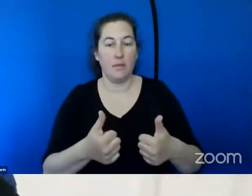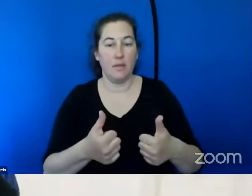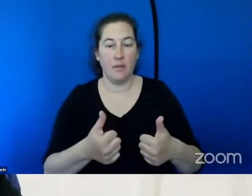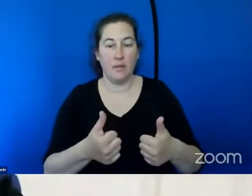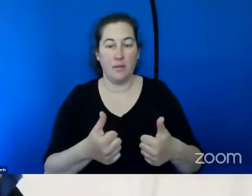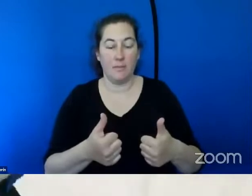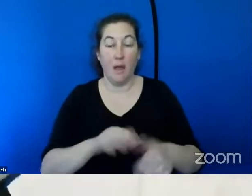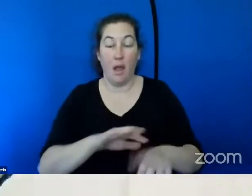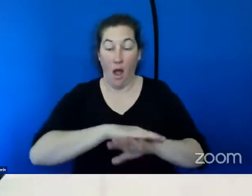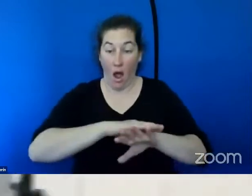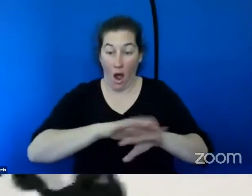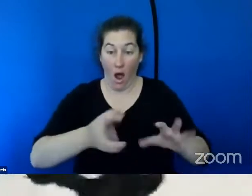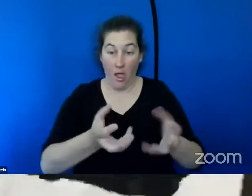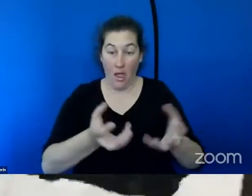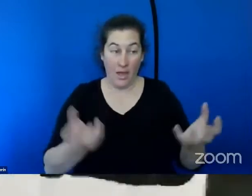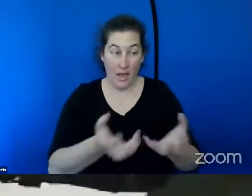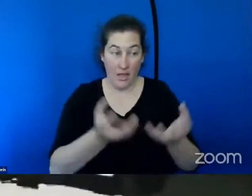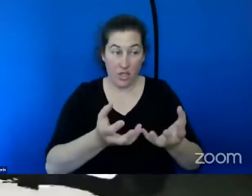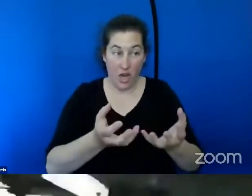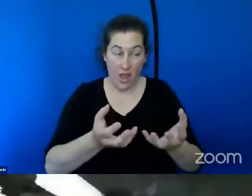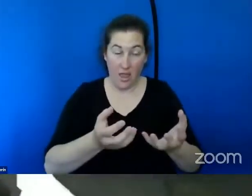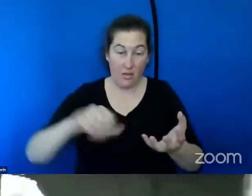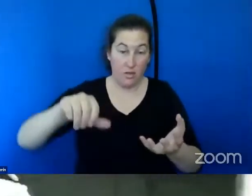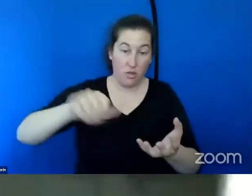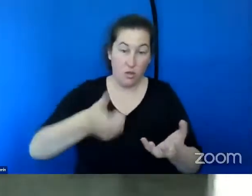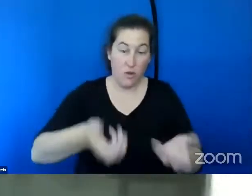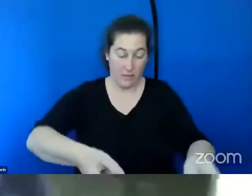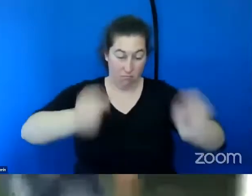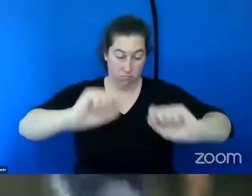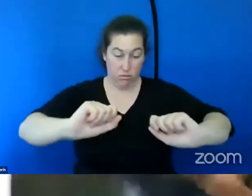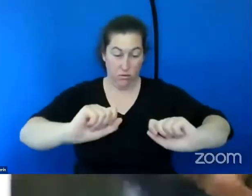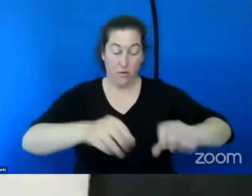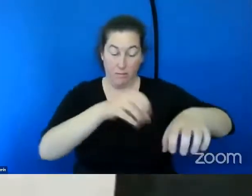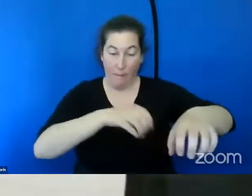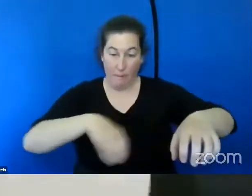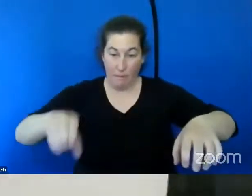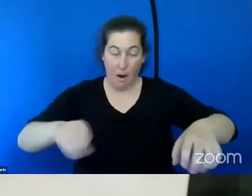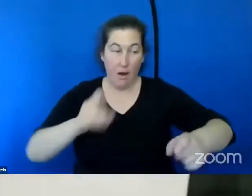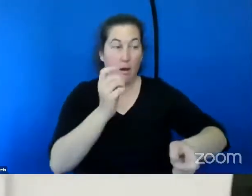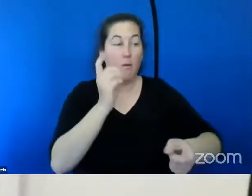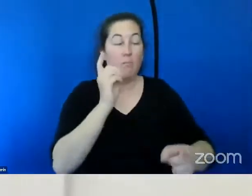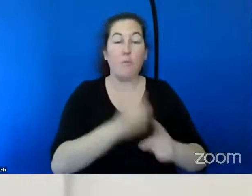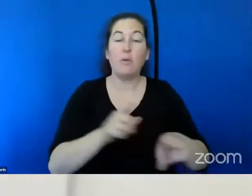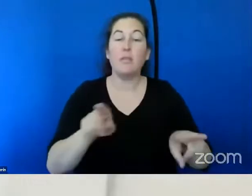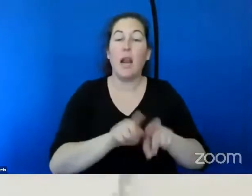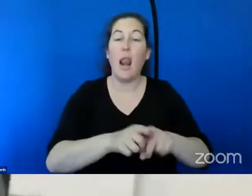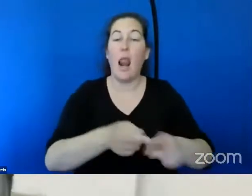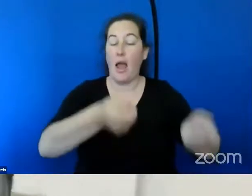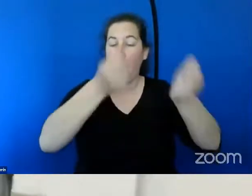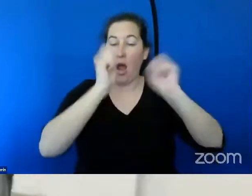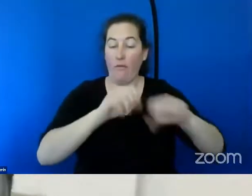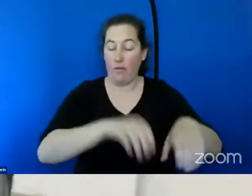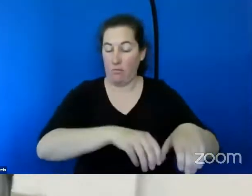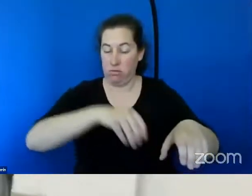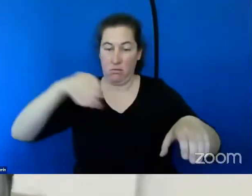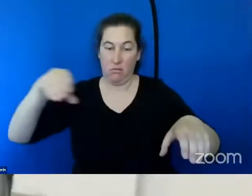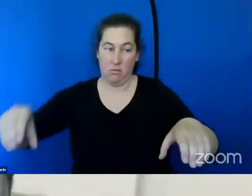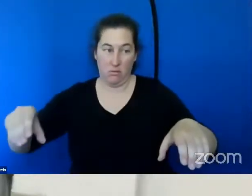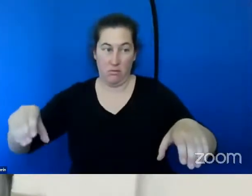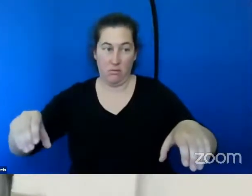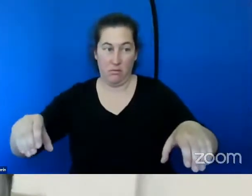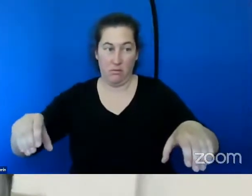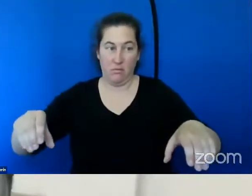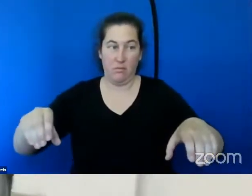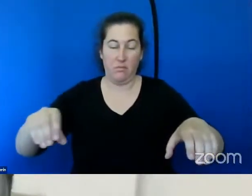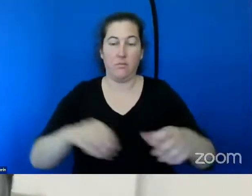the pictures, but definitely he's gone for the marble. He's got a good grip. Many people describe this as one of the most difficult of the 8 pieces. Oh, he's dropped the marble.